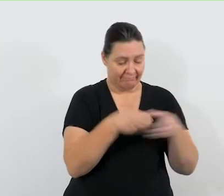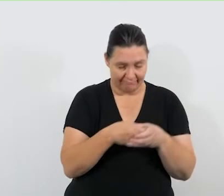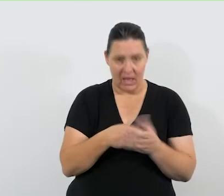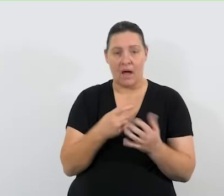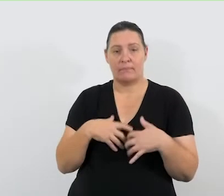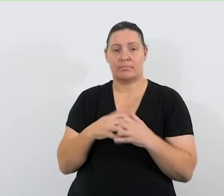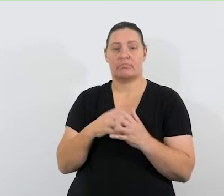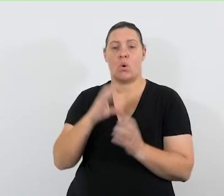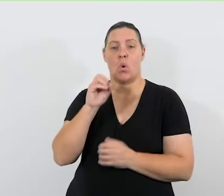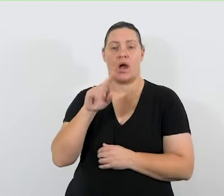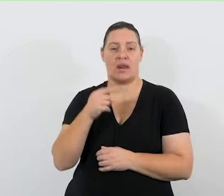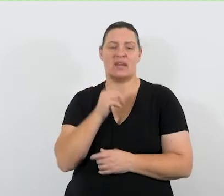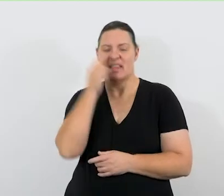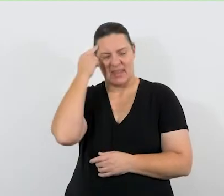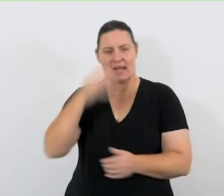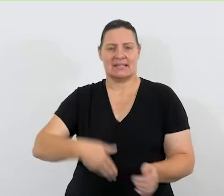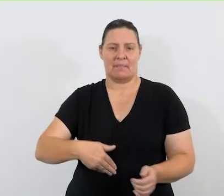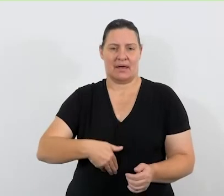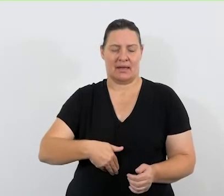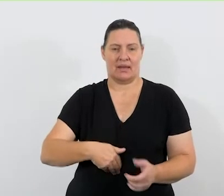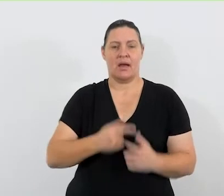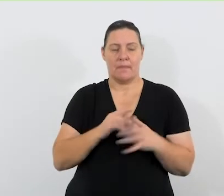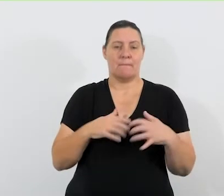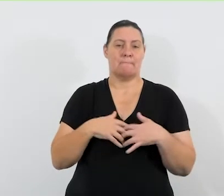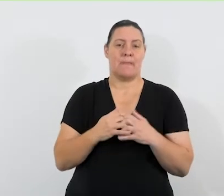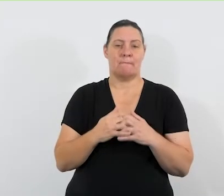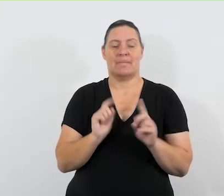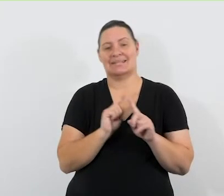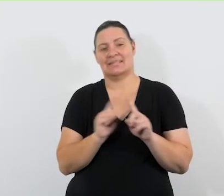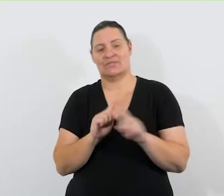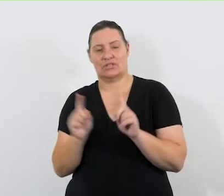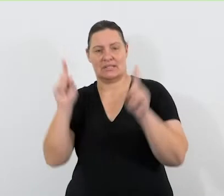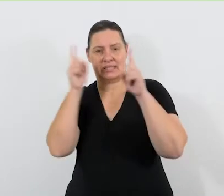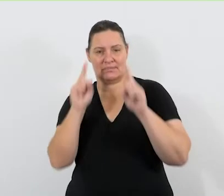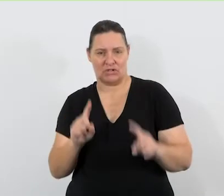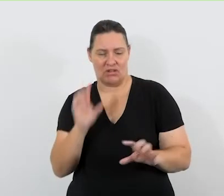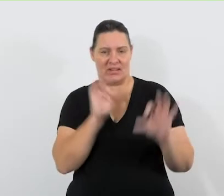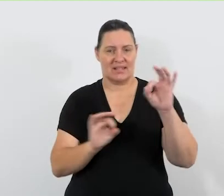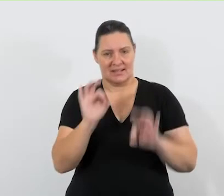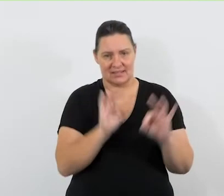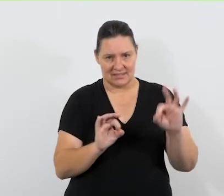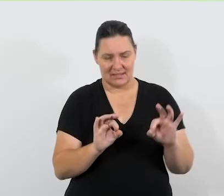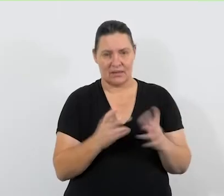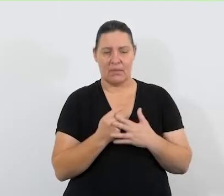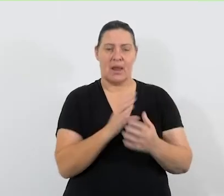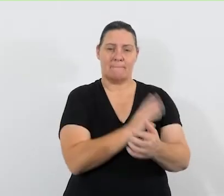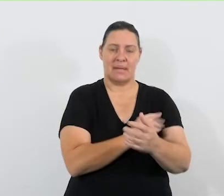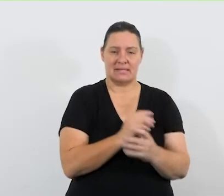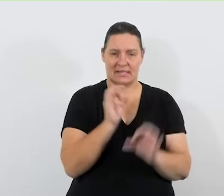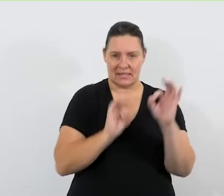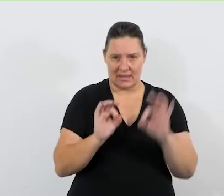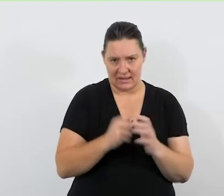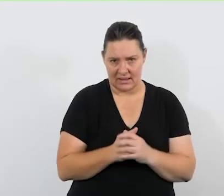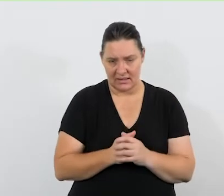form organs. For example, think of the stomach. It is made up of different specialized cells, which are